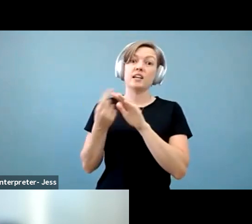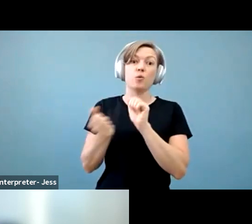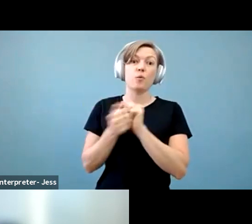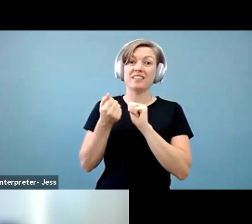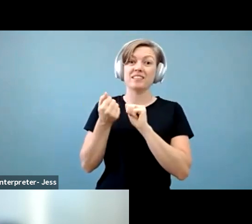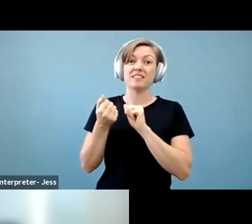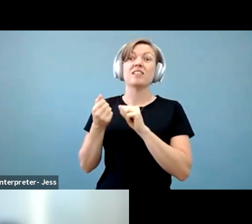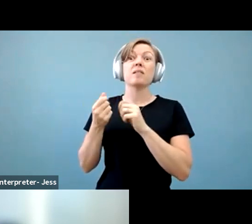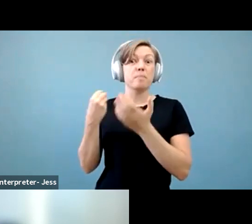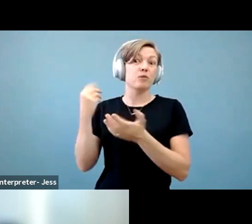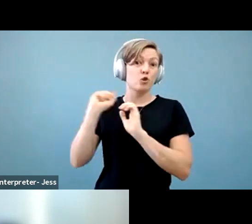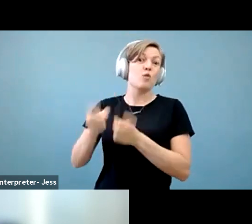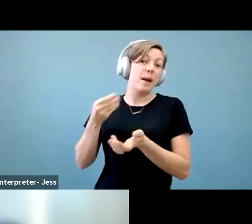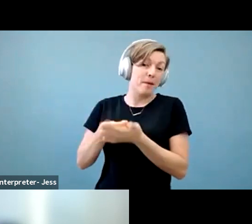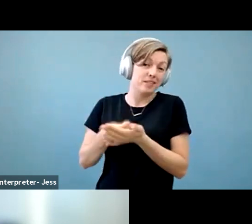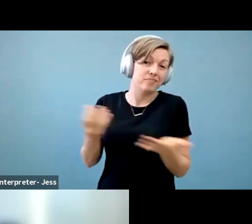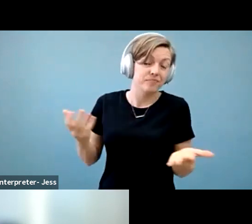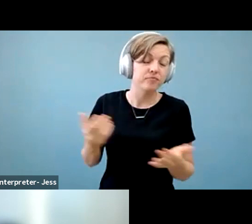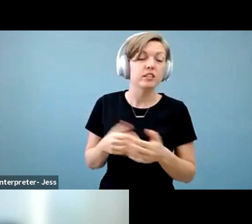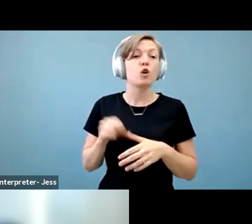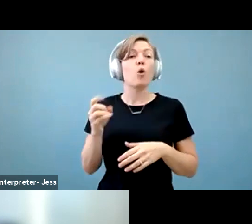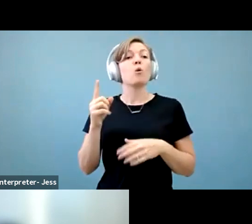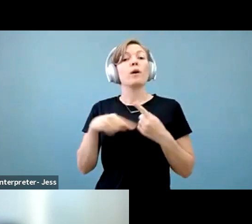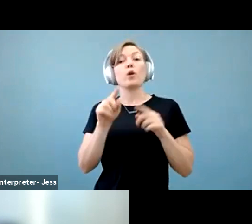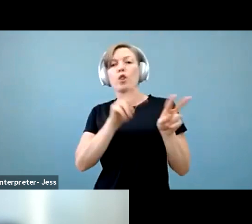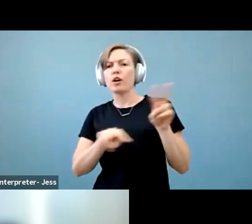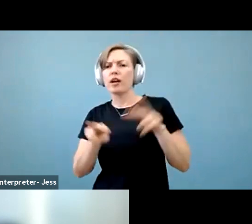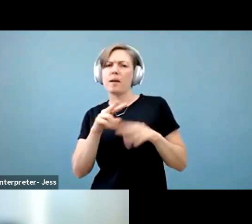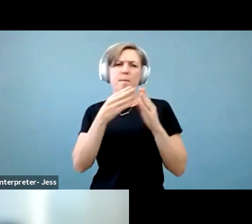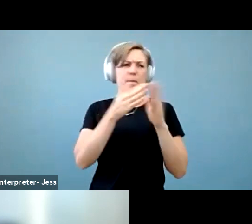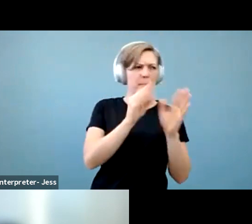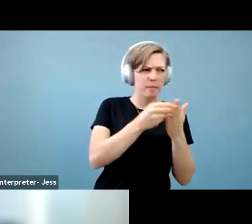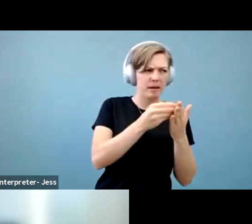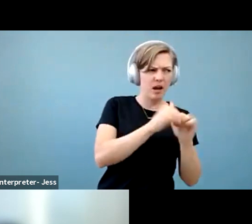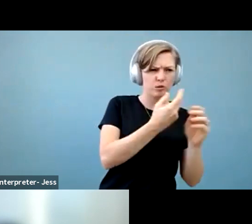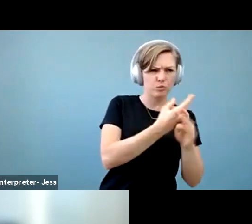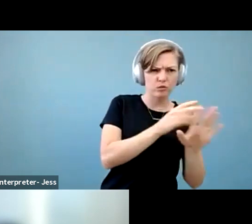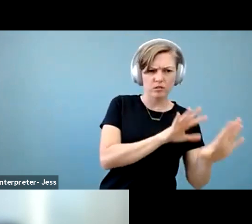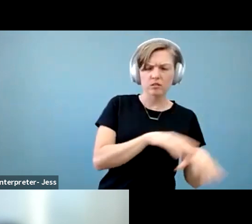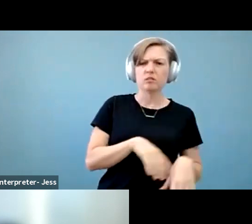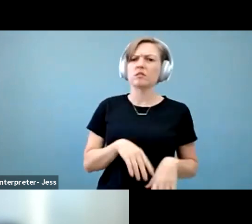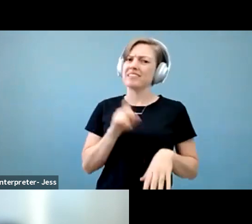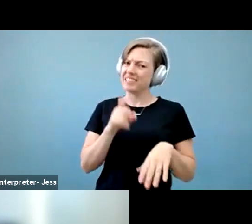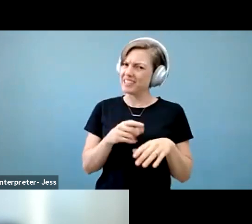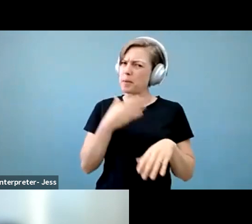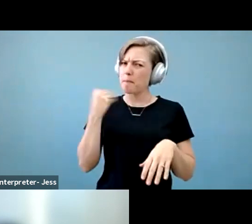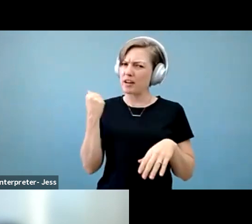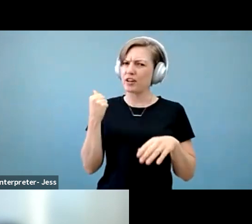money. And so when we look at how public monies are used, there needs to be better